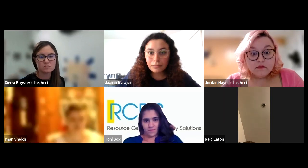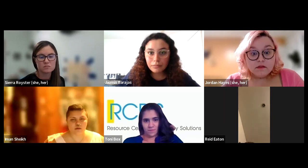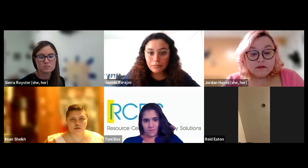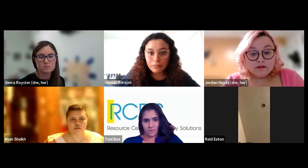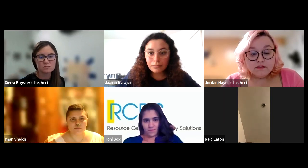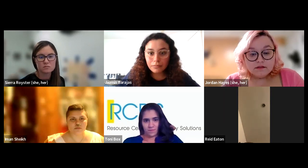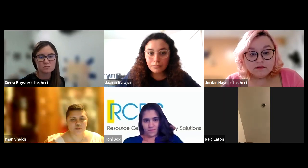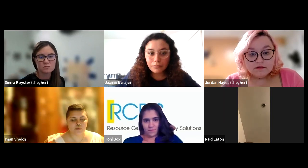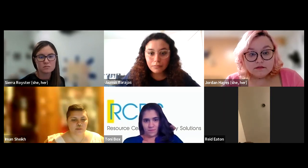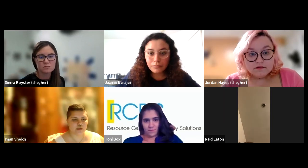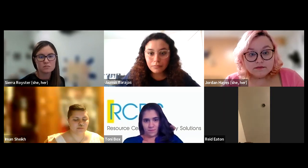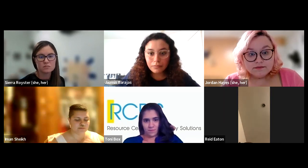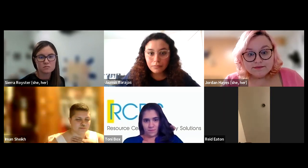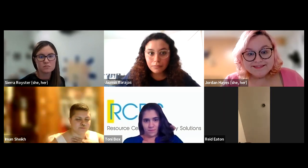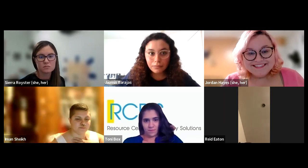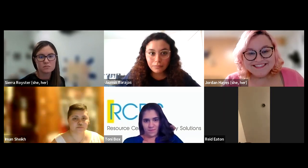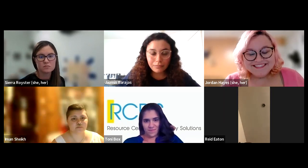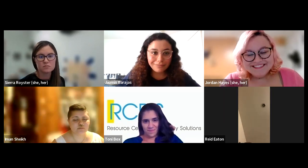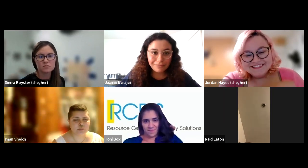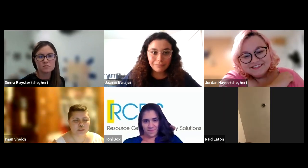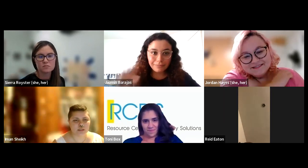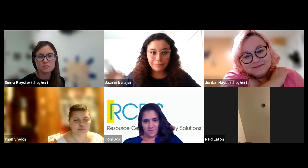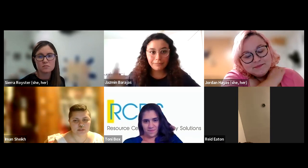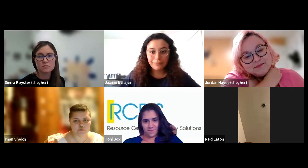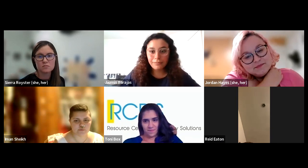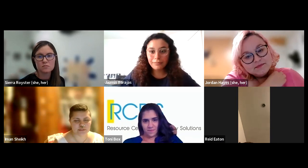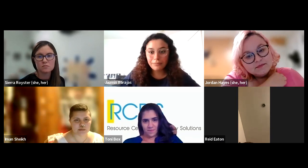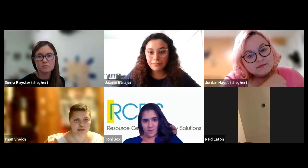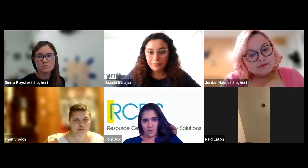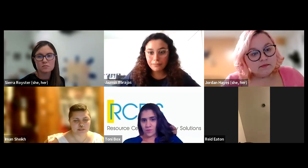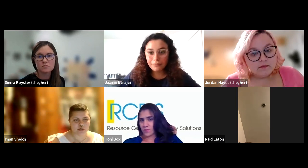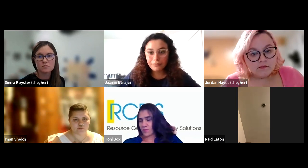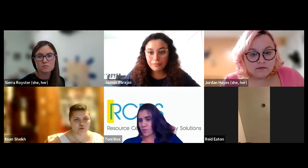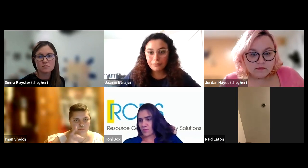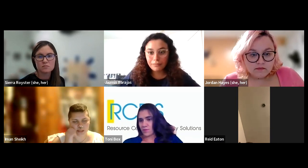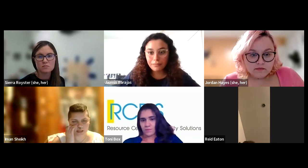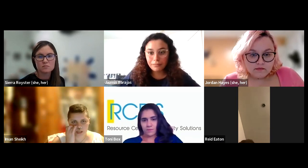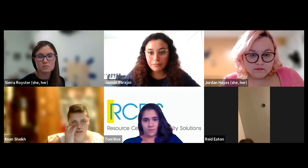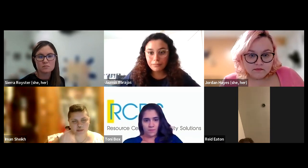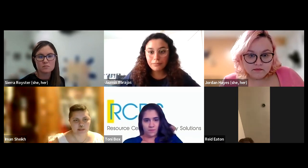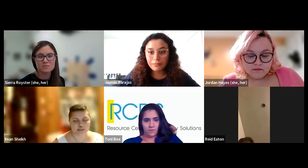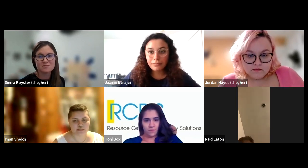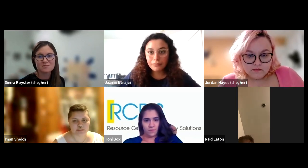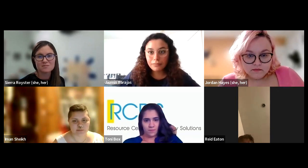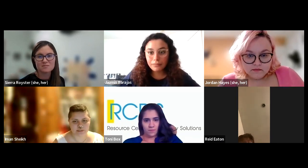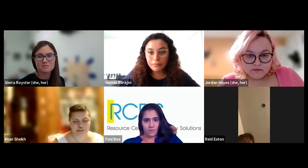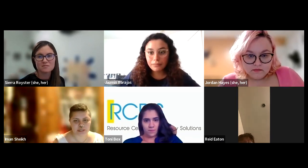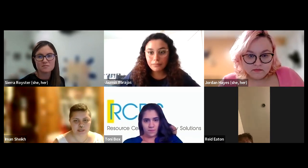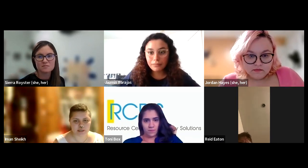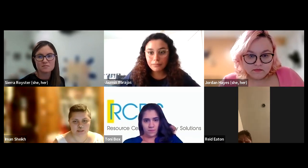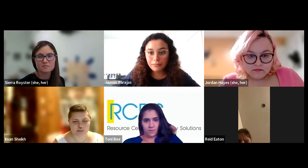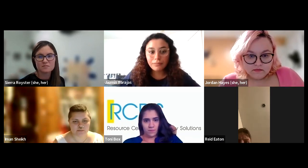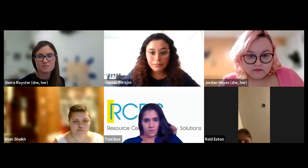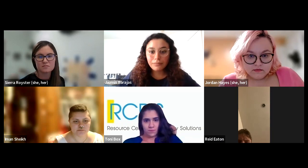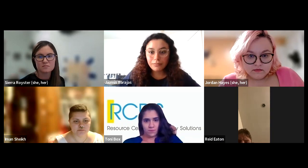Hey, there I am. It's a little confusing. My name is Oliver, but my legal name is Iman